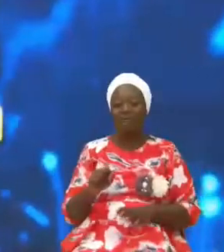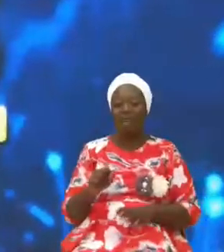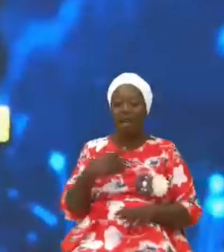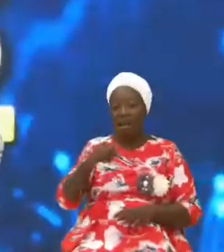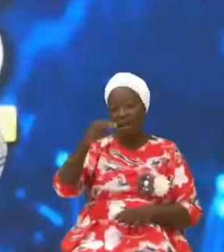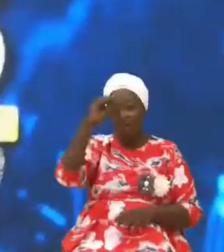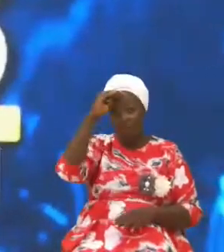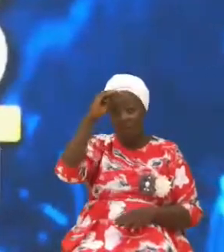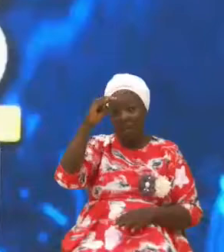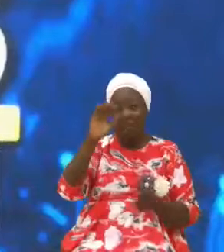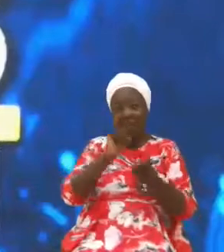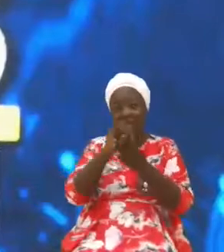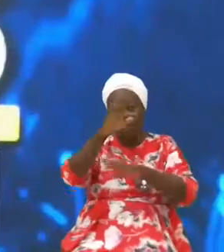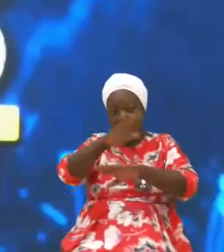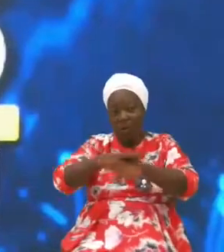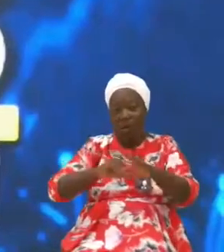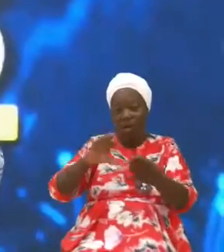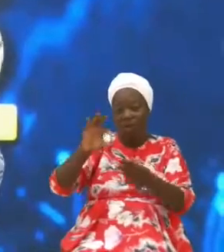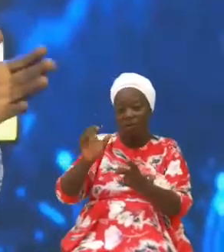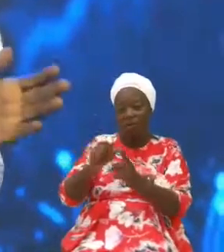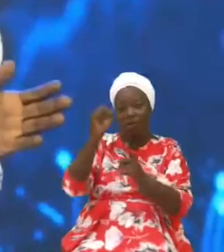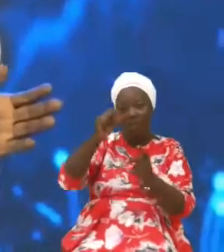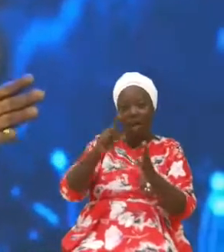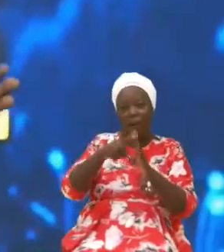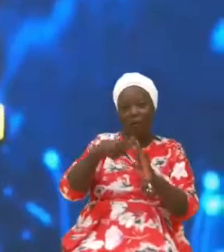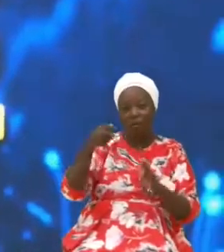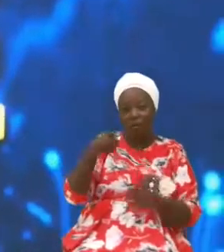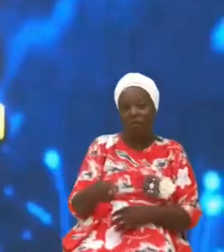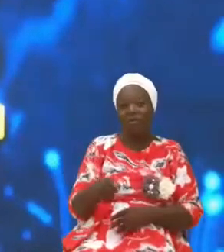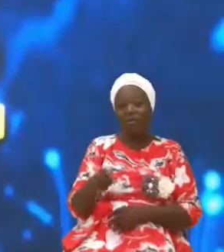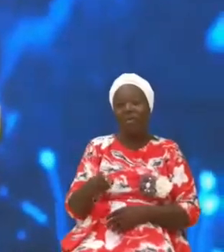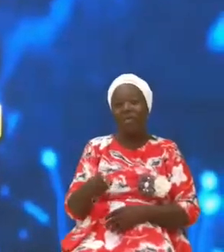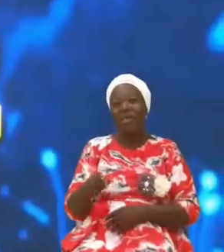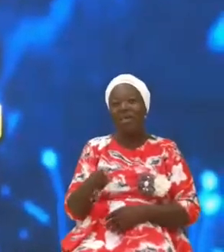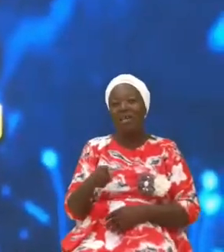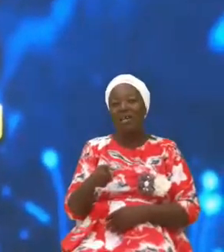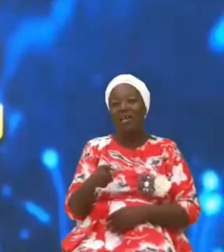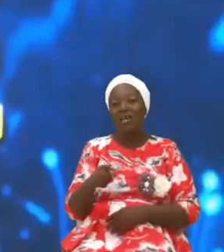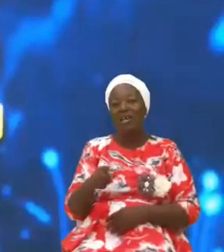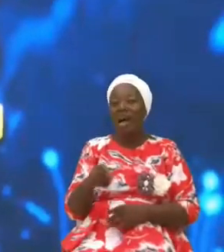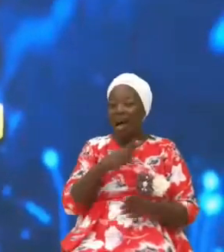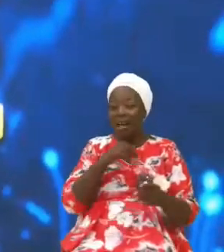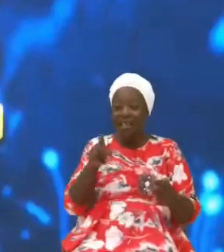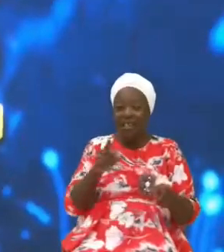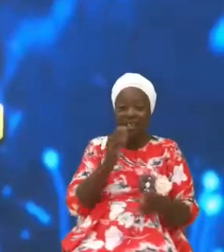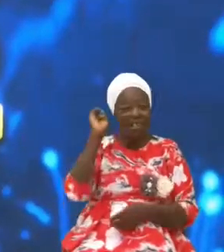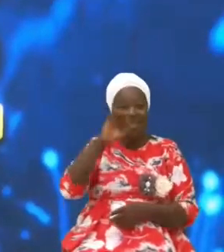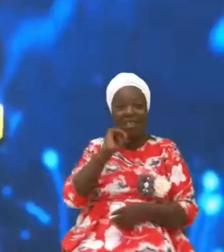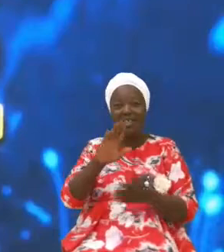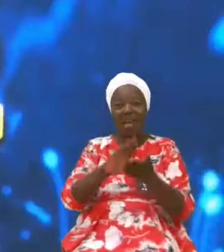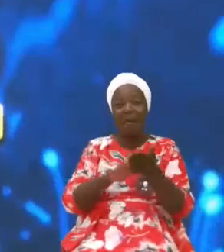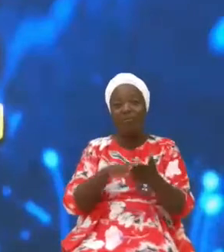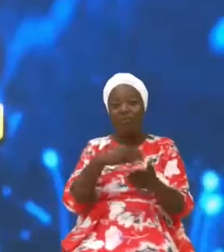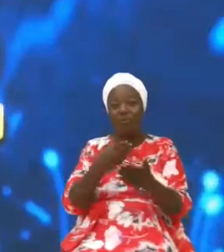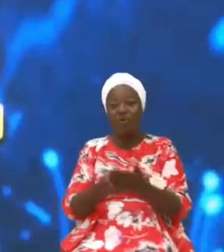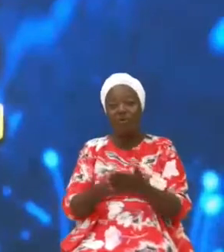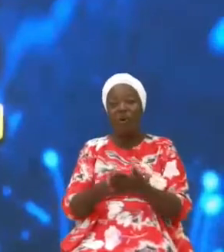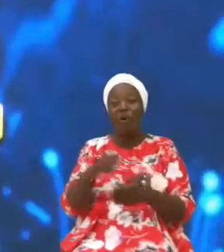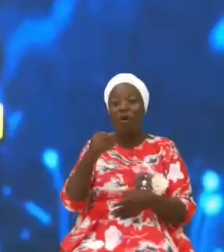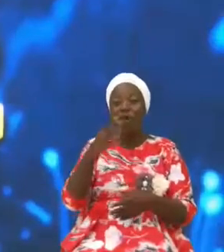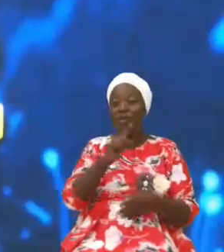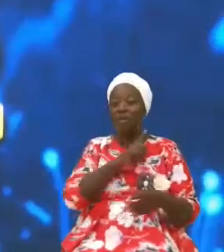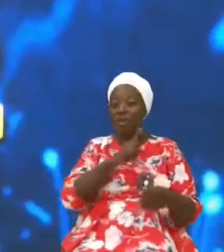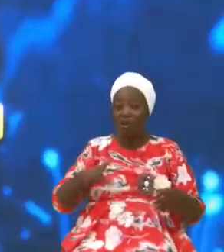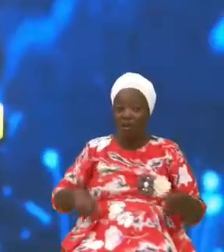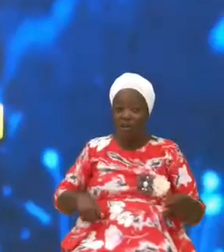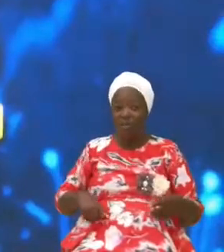of God among you by miracles and wonders and signs. A man approved of